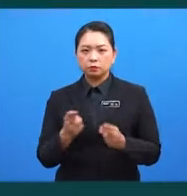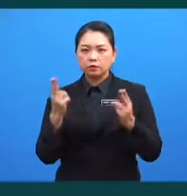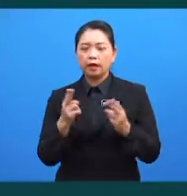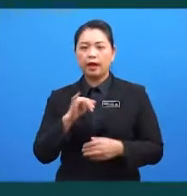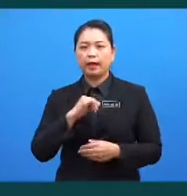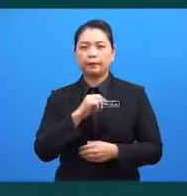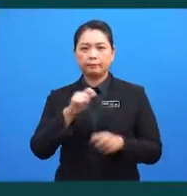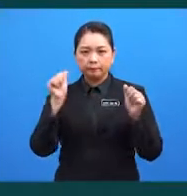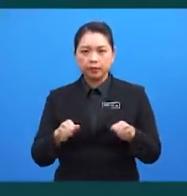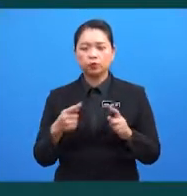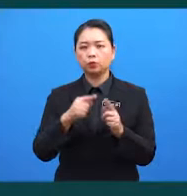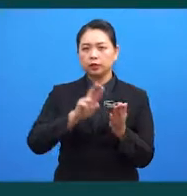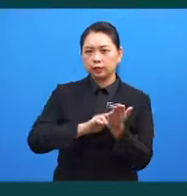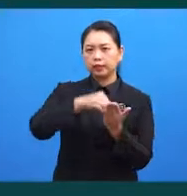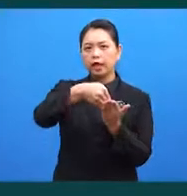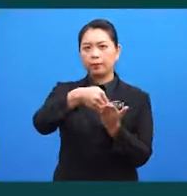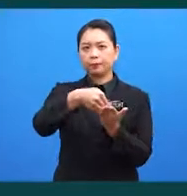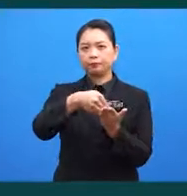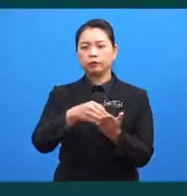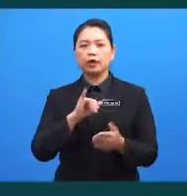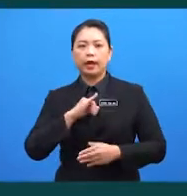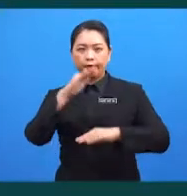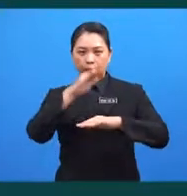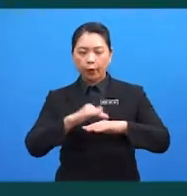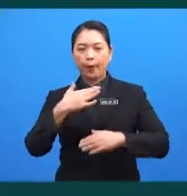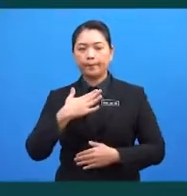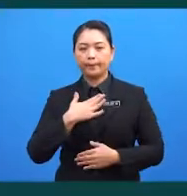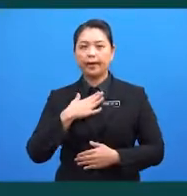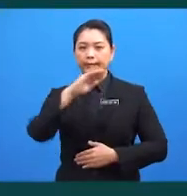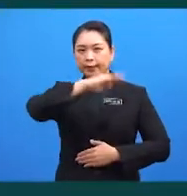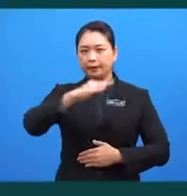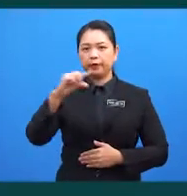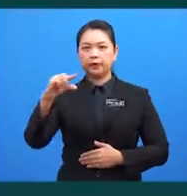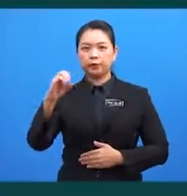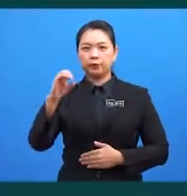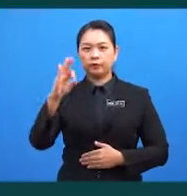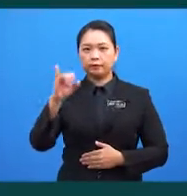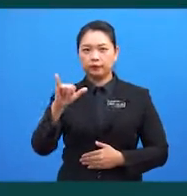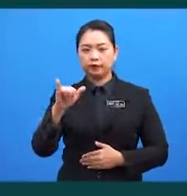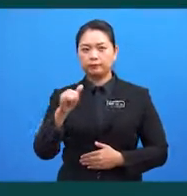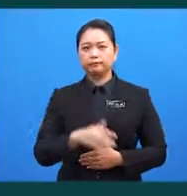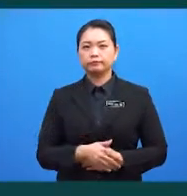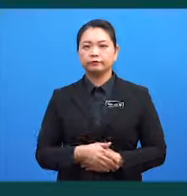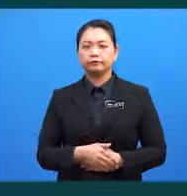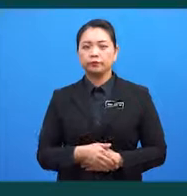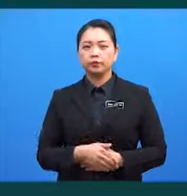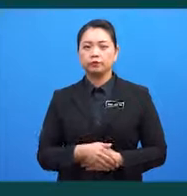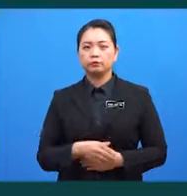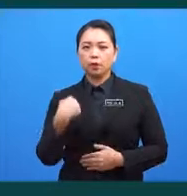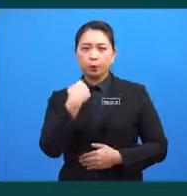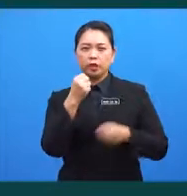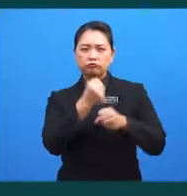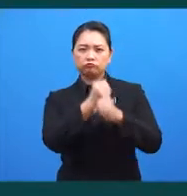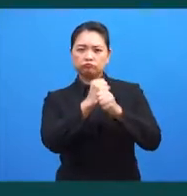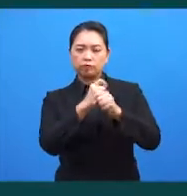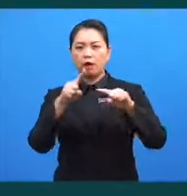managed to get up there. I called my camel Goofy because he had huge teeth. We rode off,